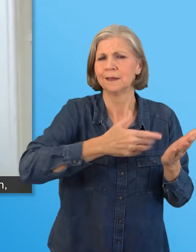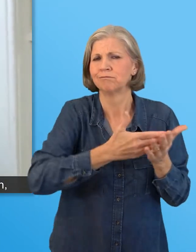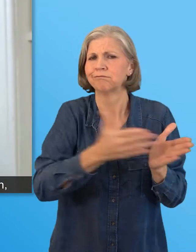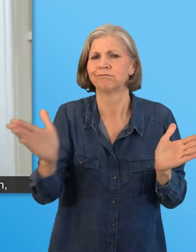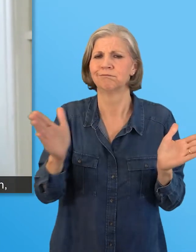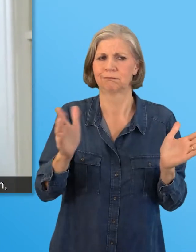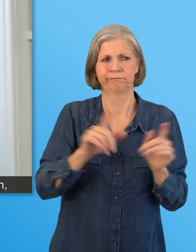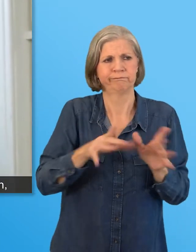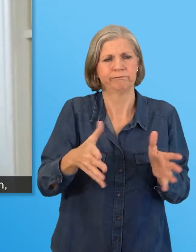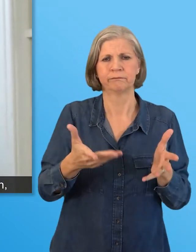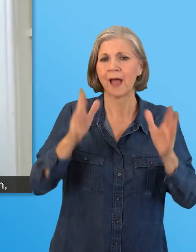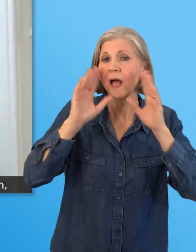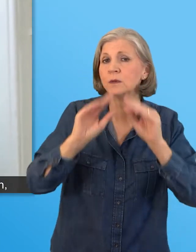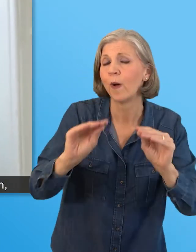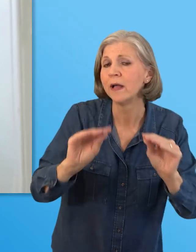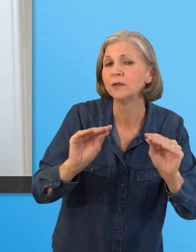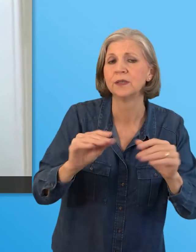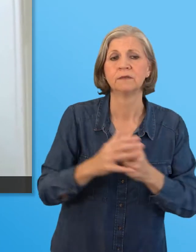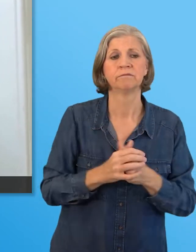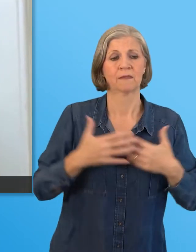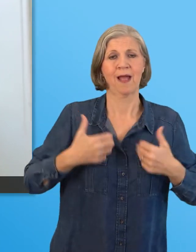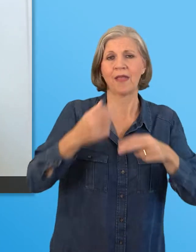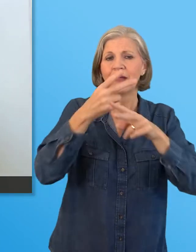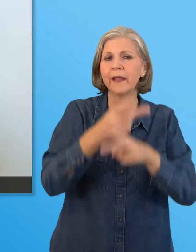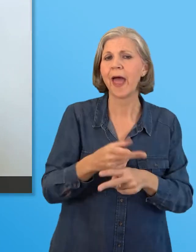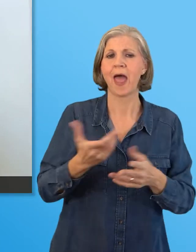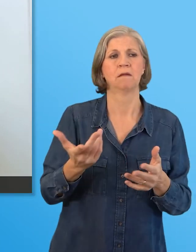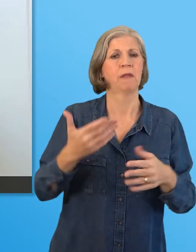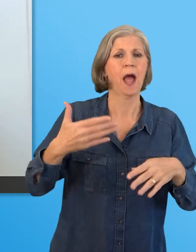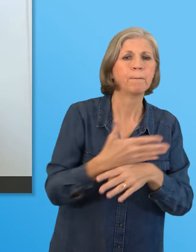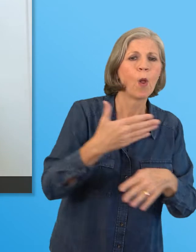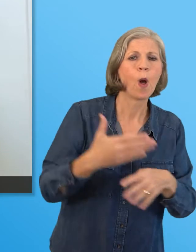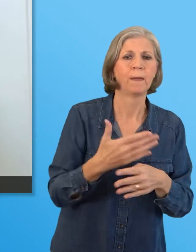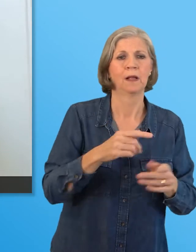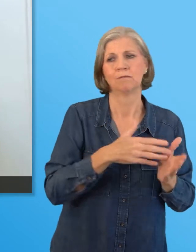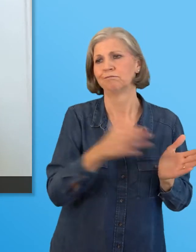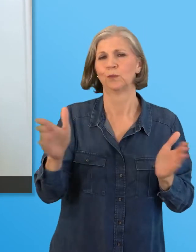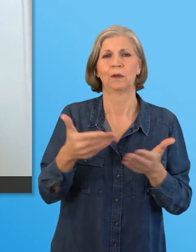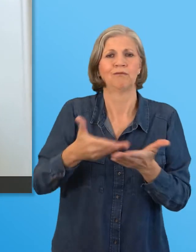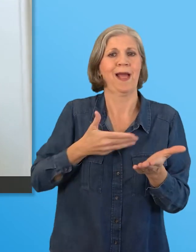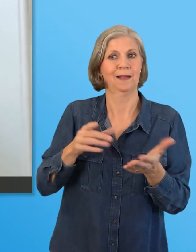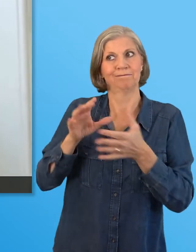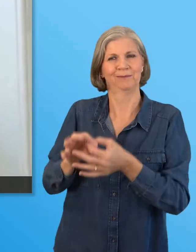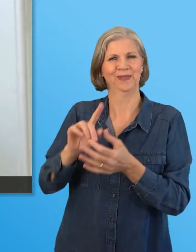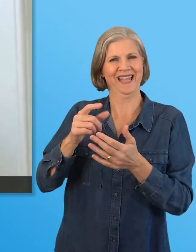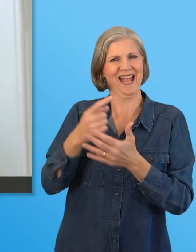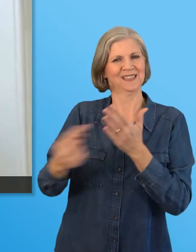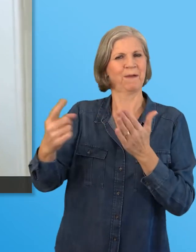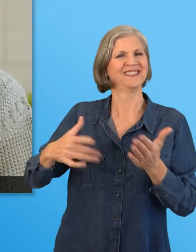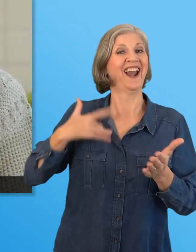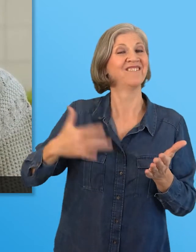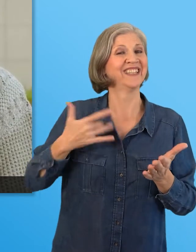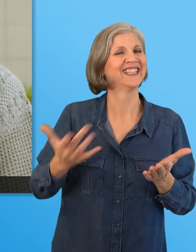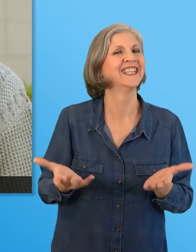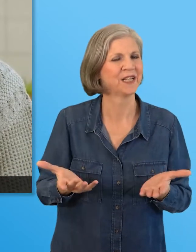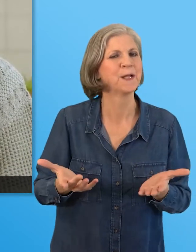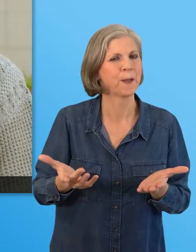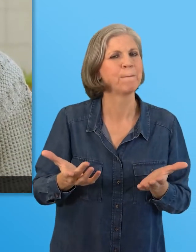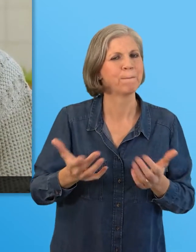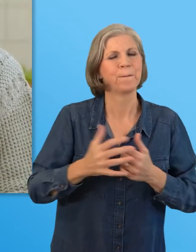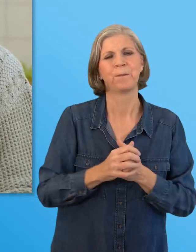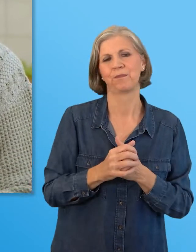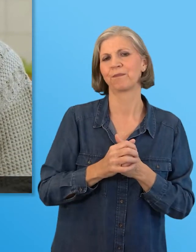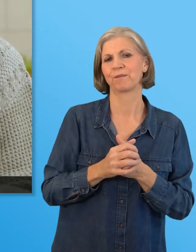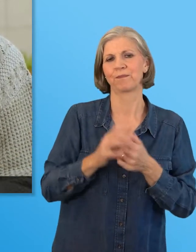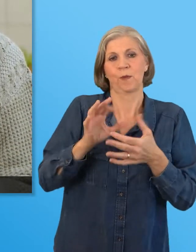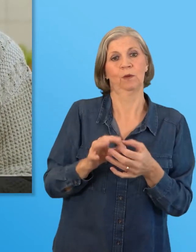rights, from rights to education, healthcare and employment, to rights to independent living